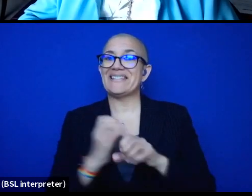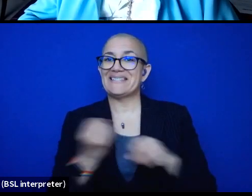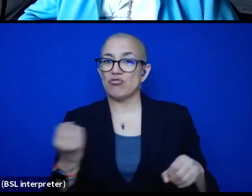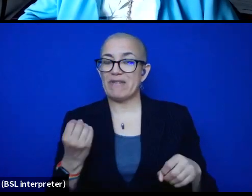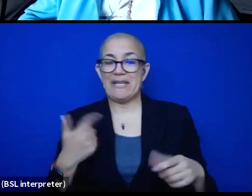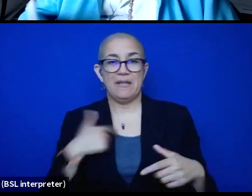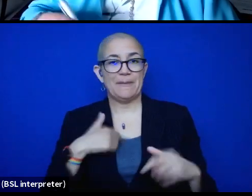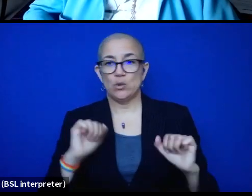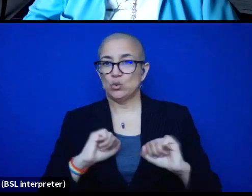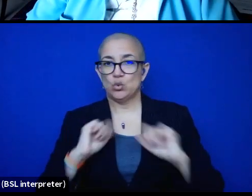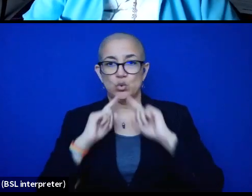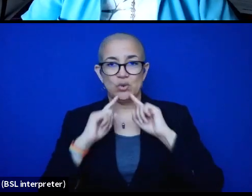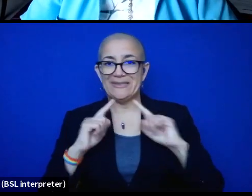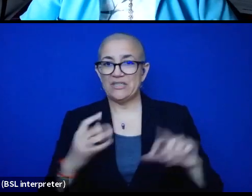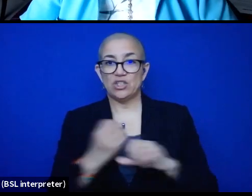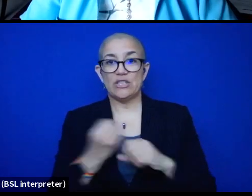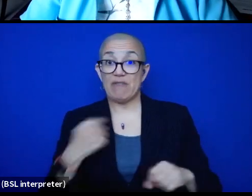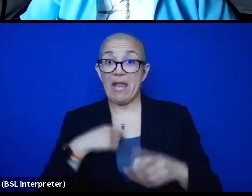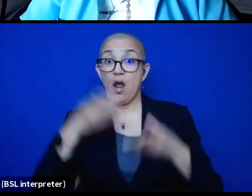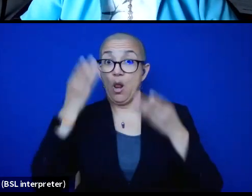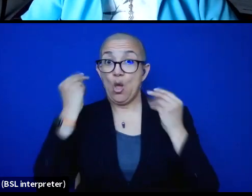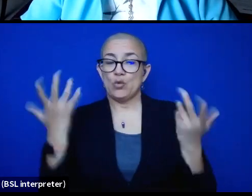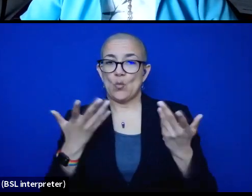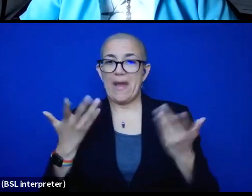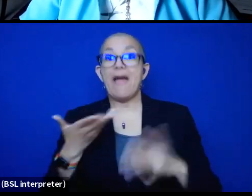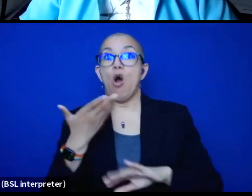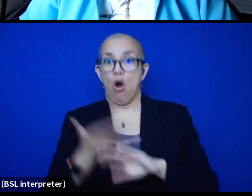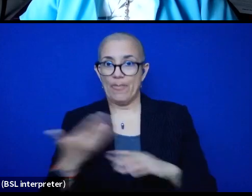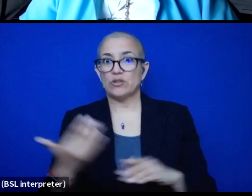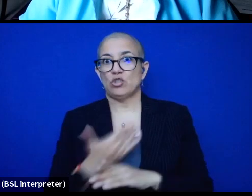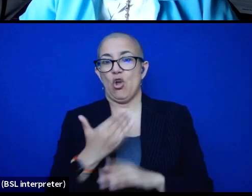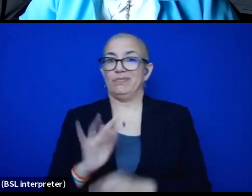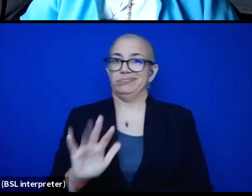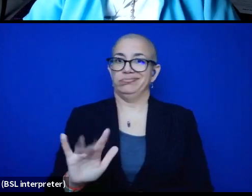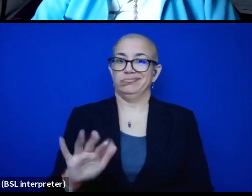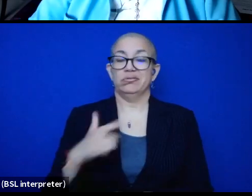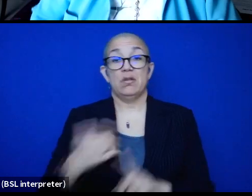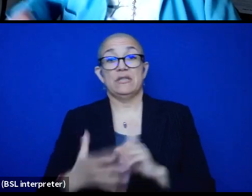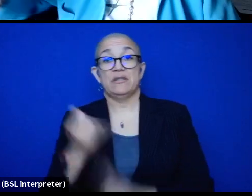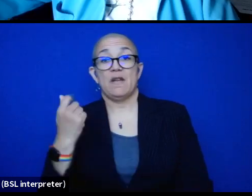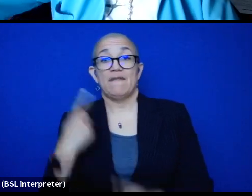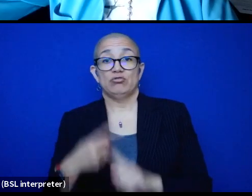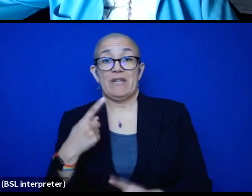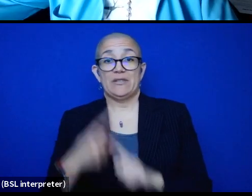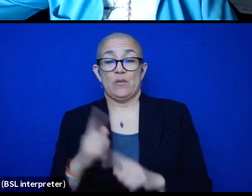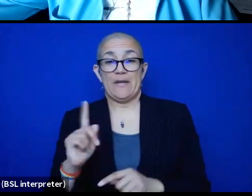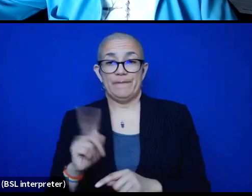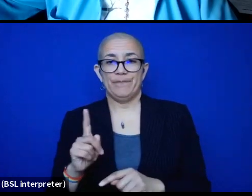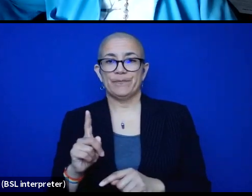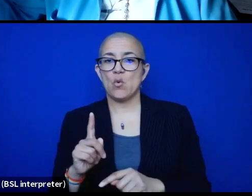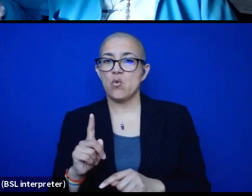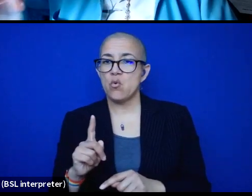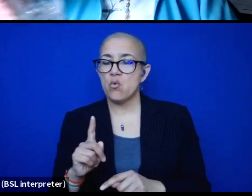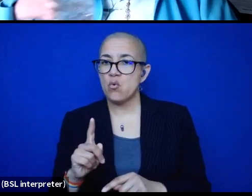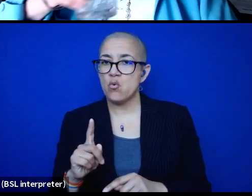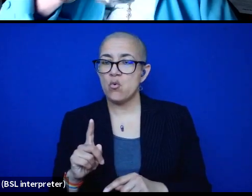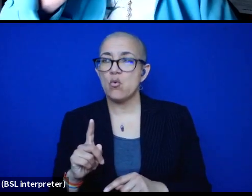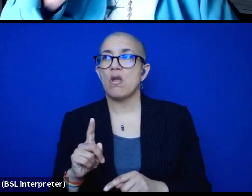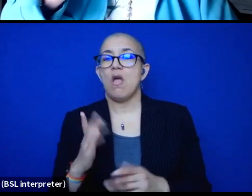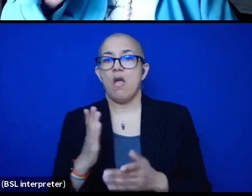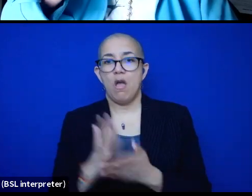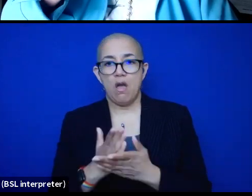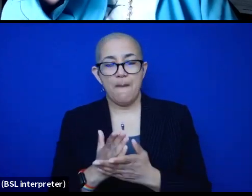degree yet. I learned on the job. And what I discovered straight away was what an art and a